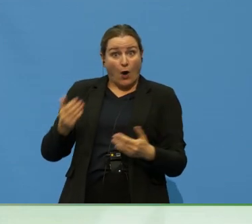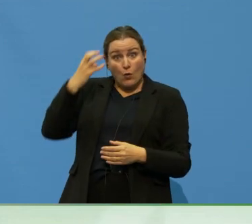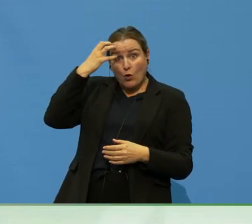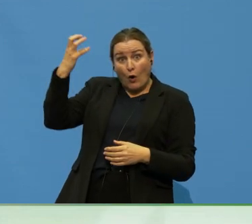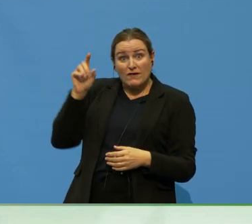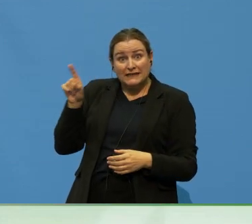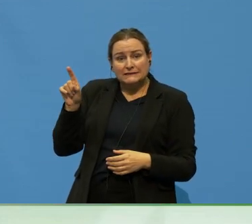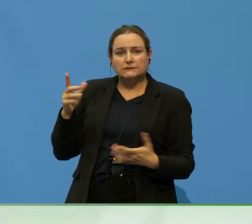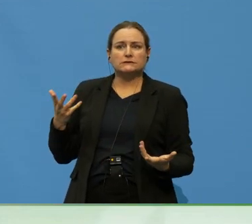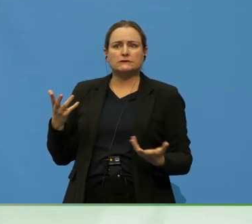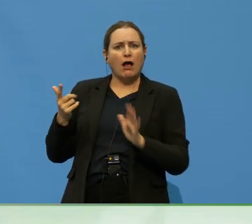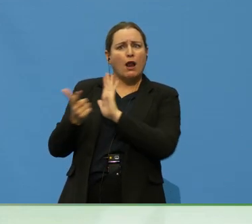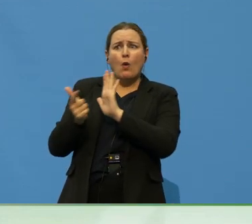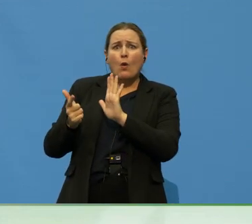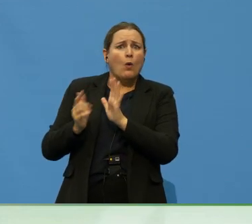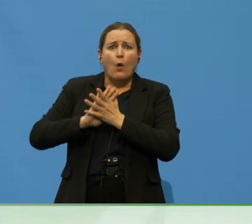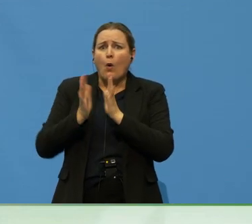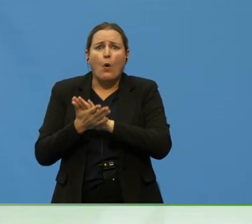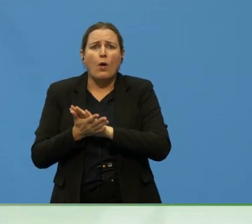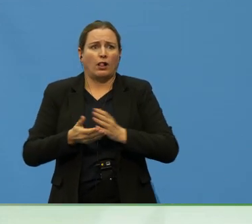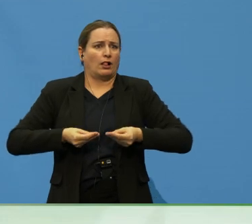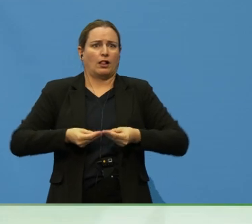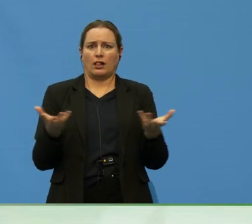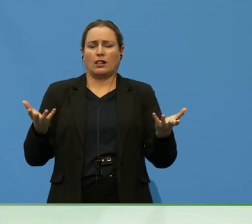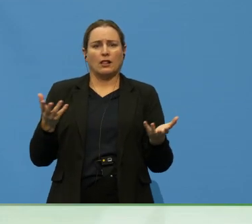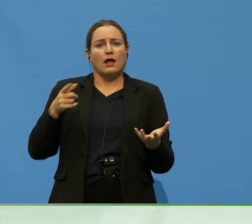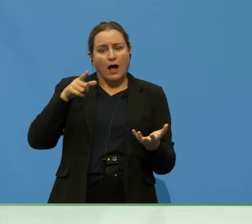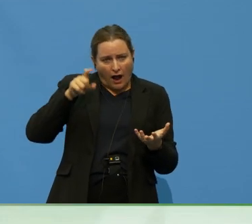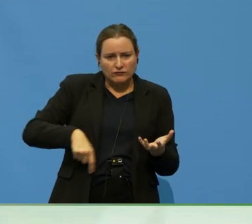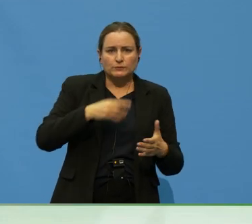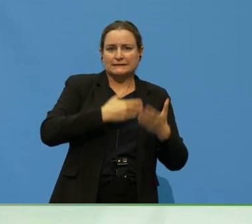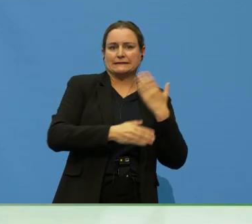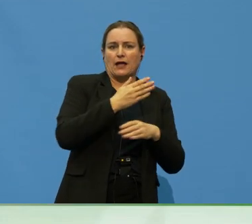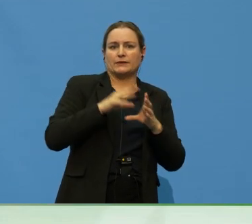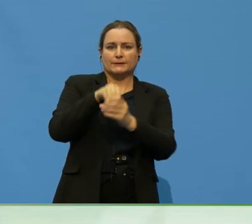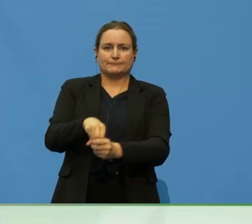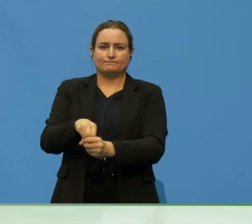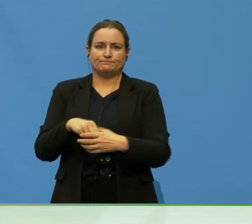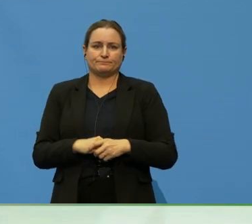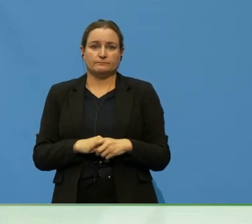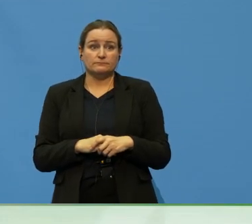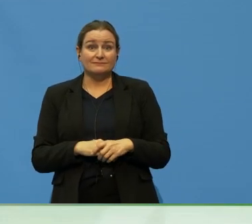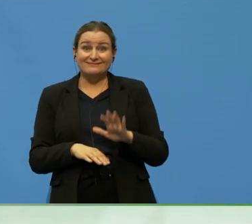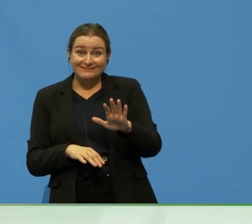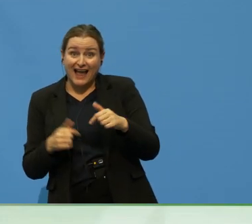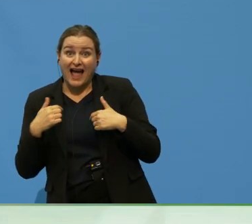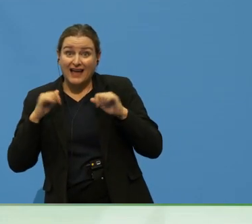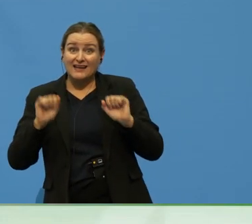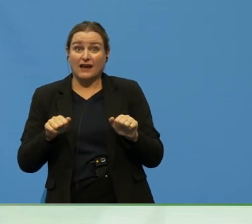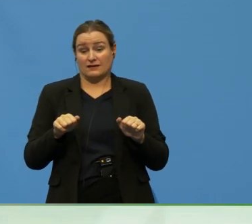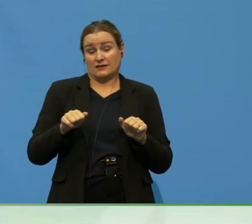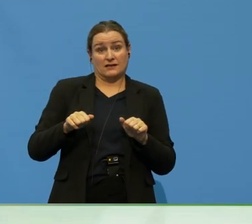of people with disability. Like I could play a drinking game with any of you and tell you exactly how every single law in our country applies to people with